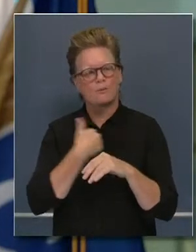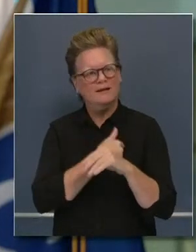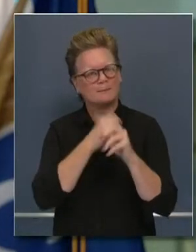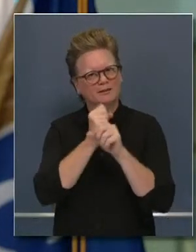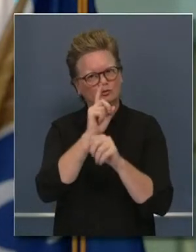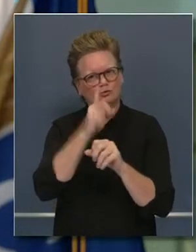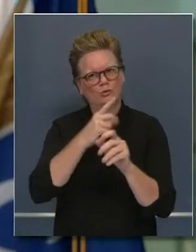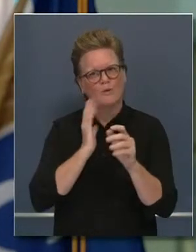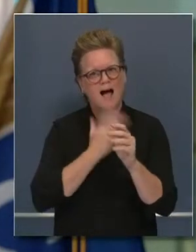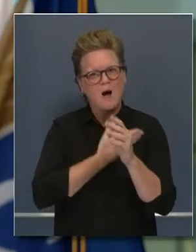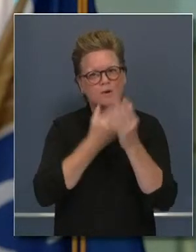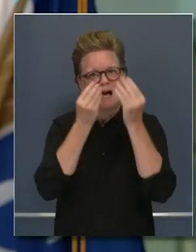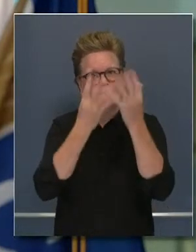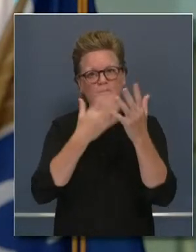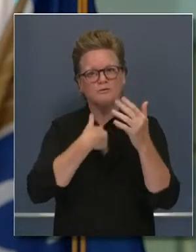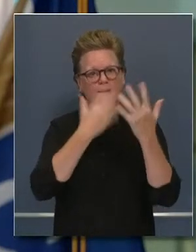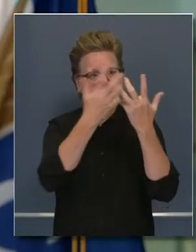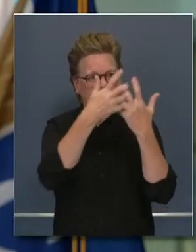think, is captured here.